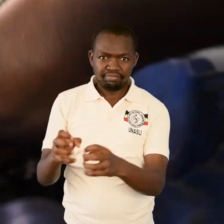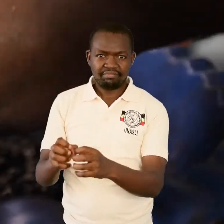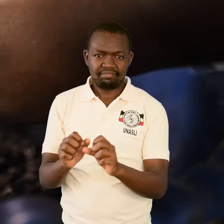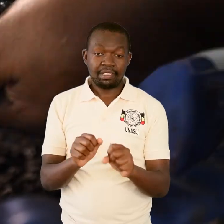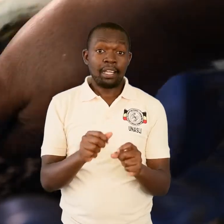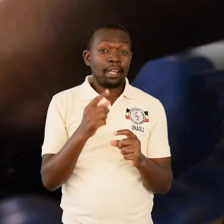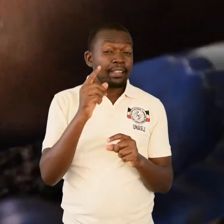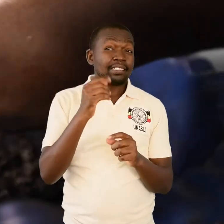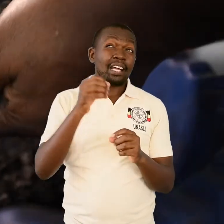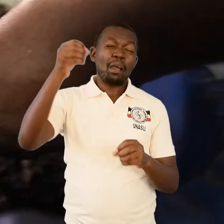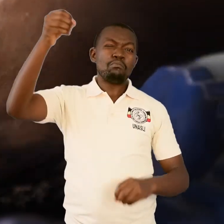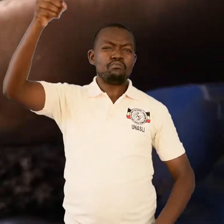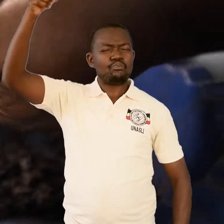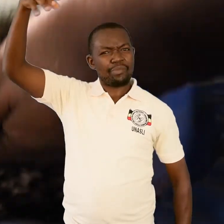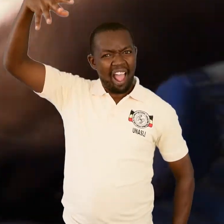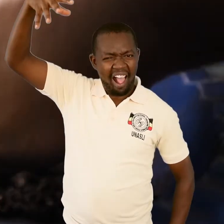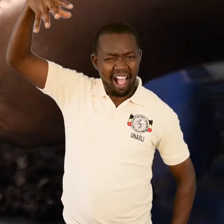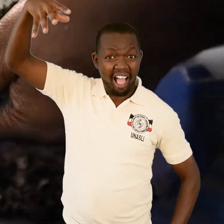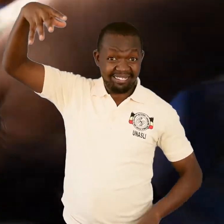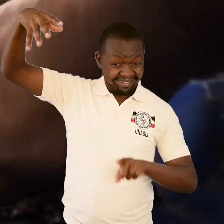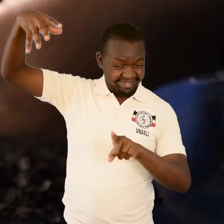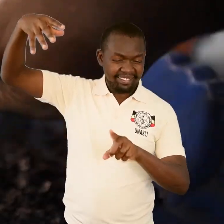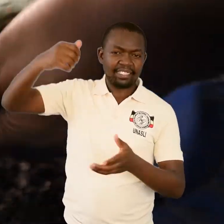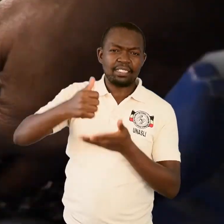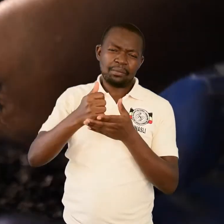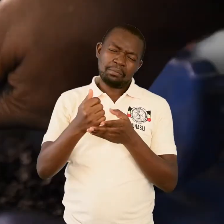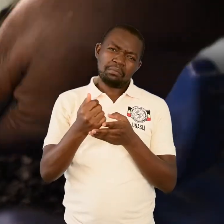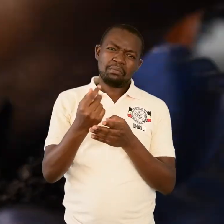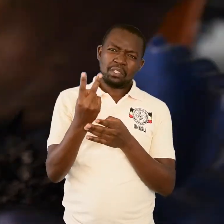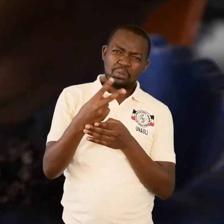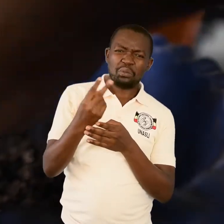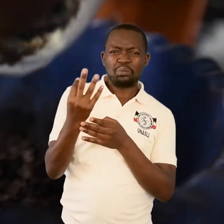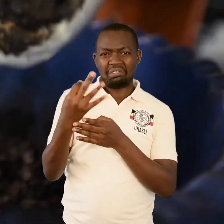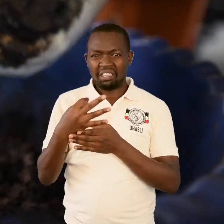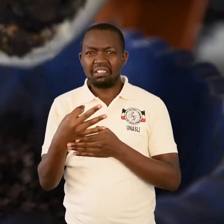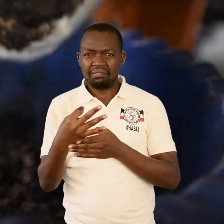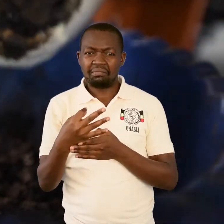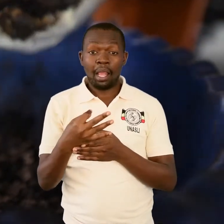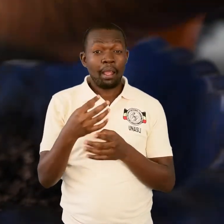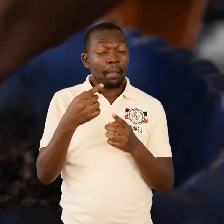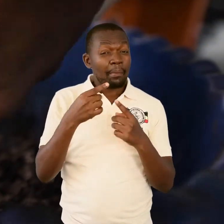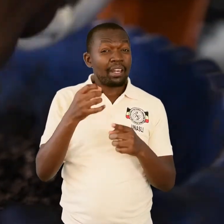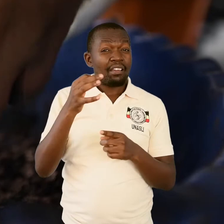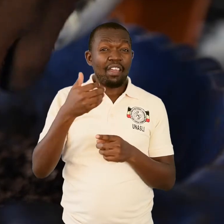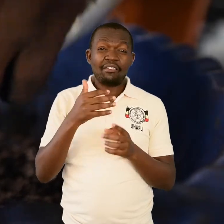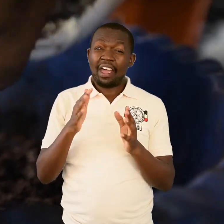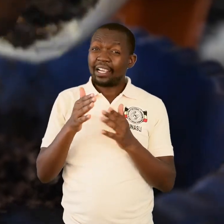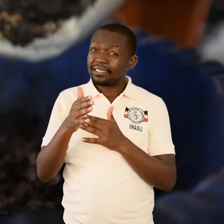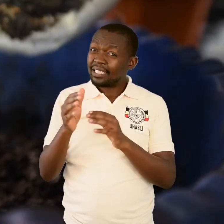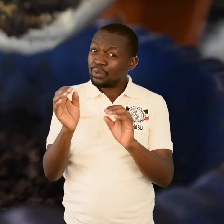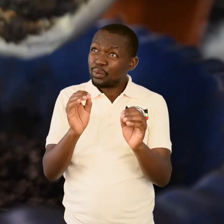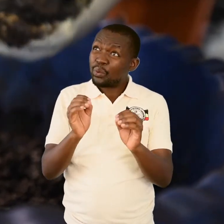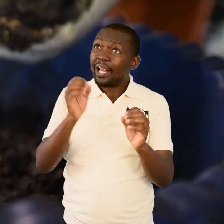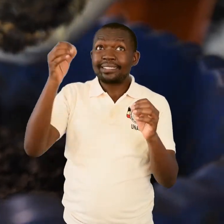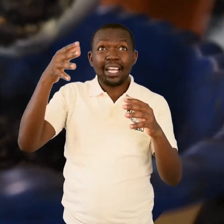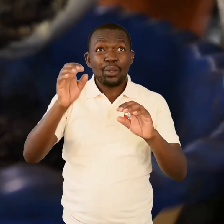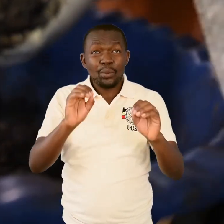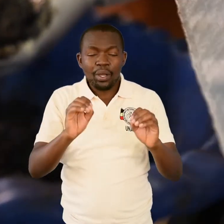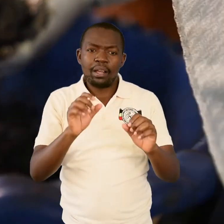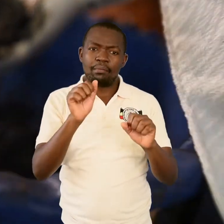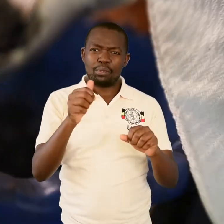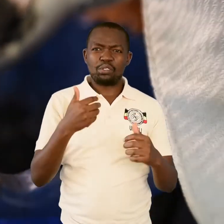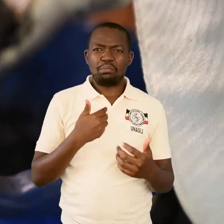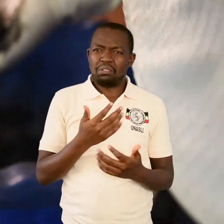But if you don't have access to the sun, you can put it in a